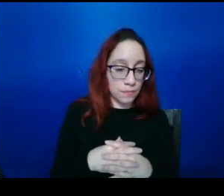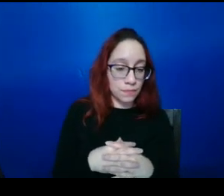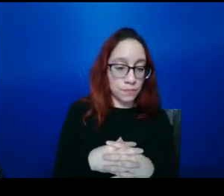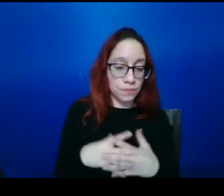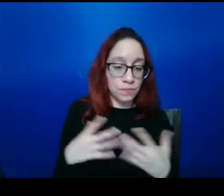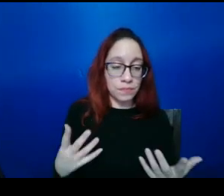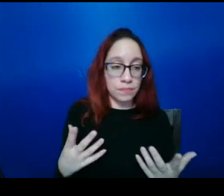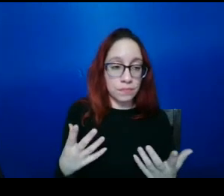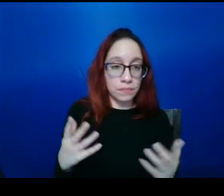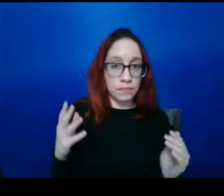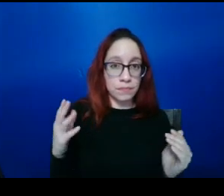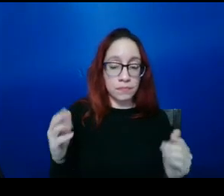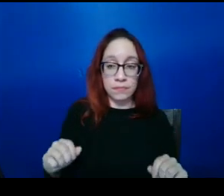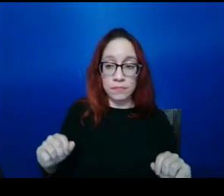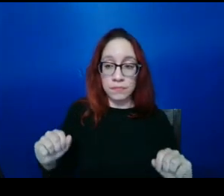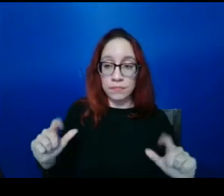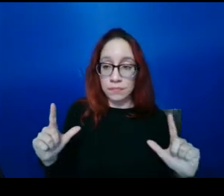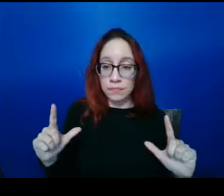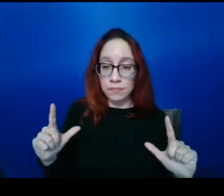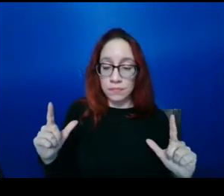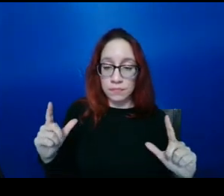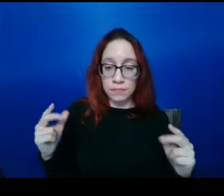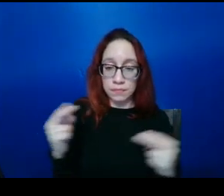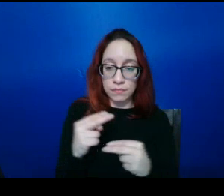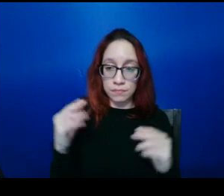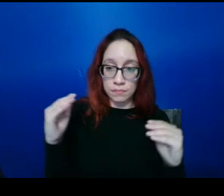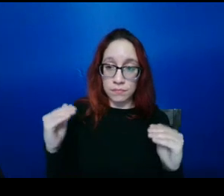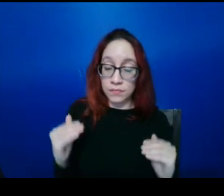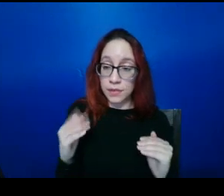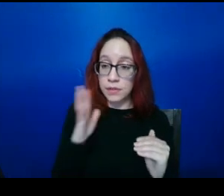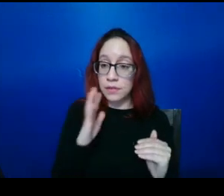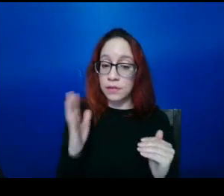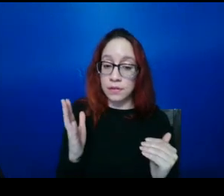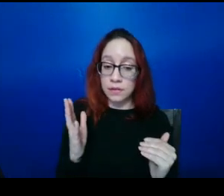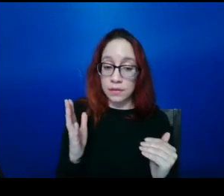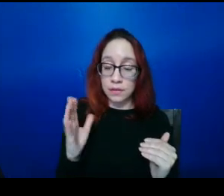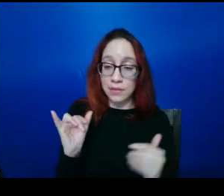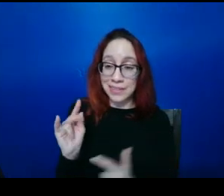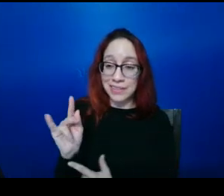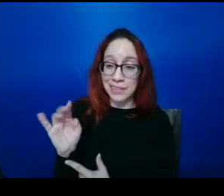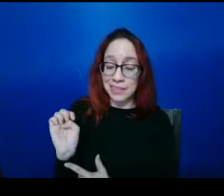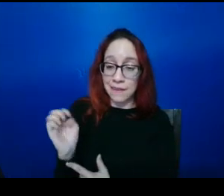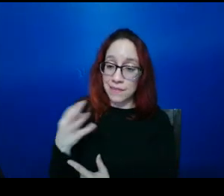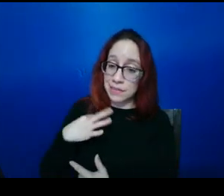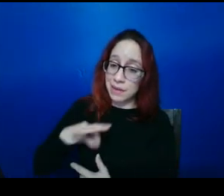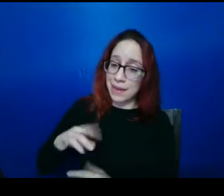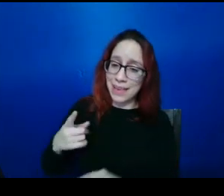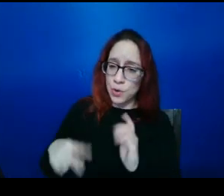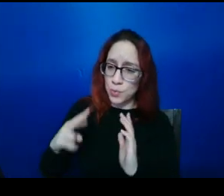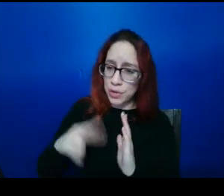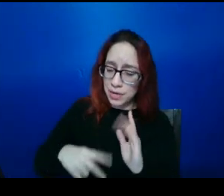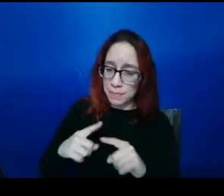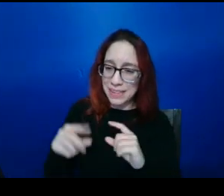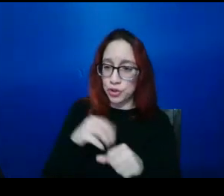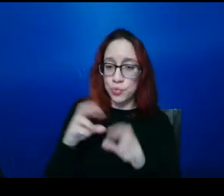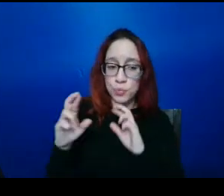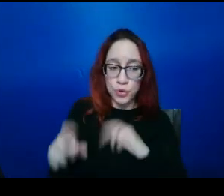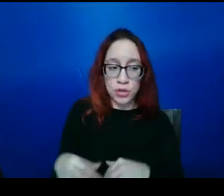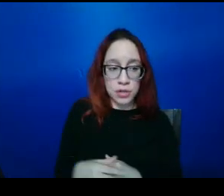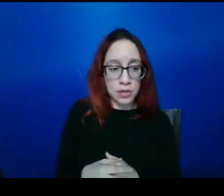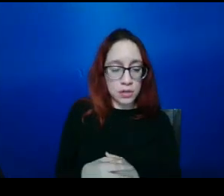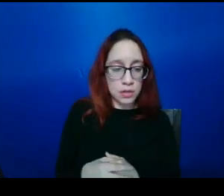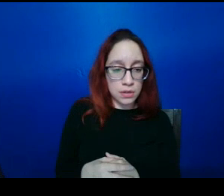Next slide, please. So the incentives itself, I can read them to you, but they're in the report,